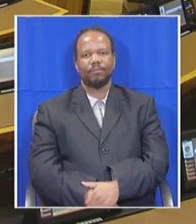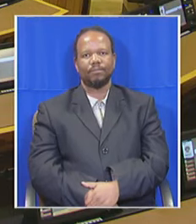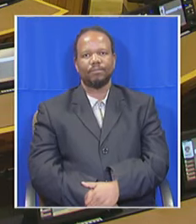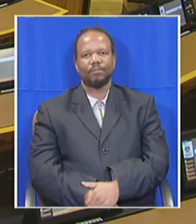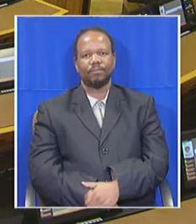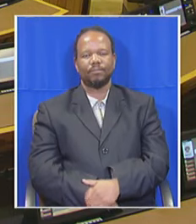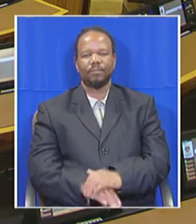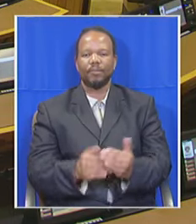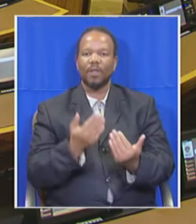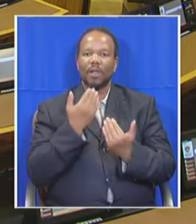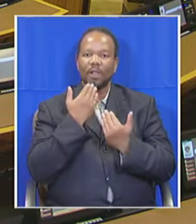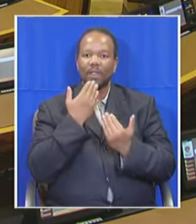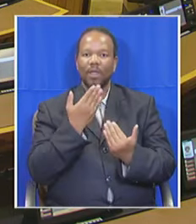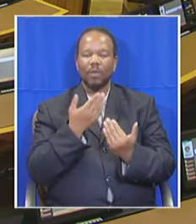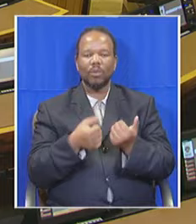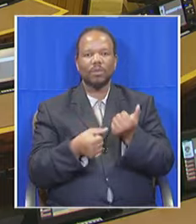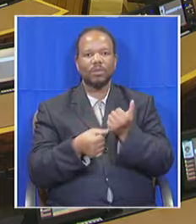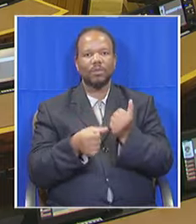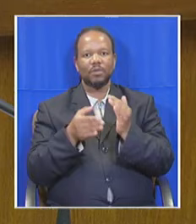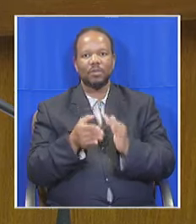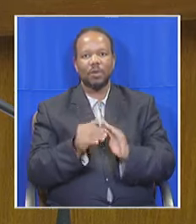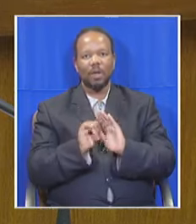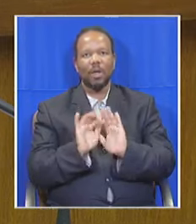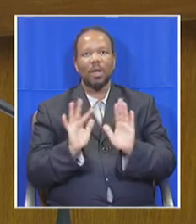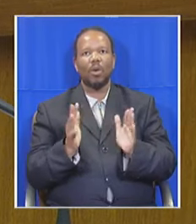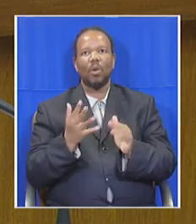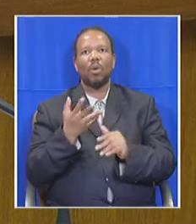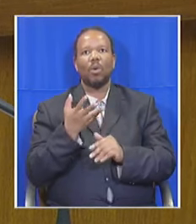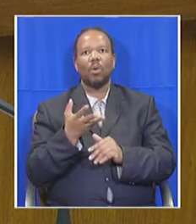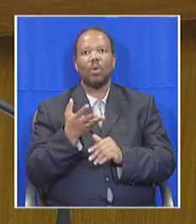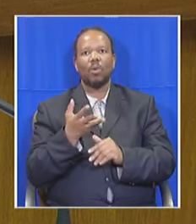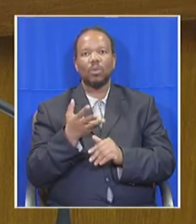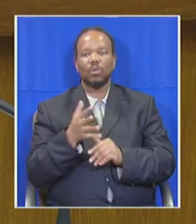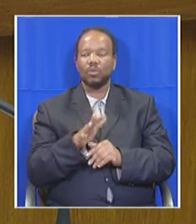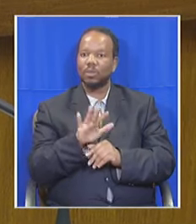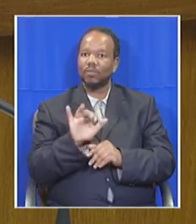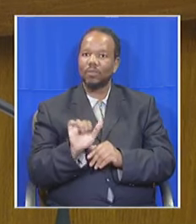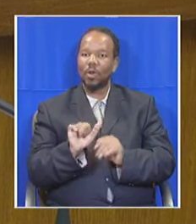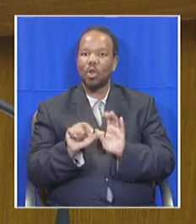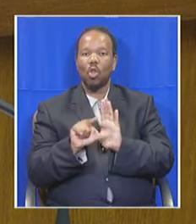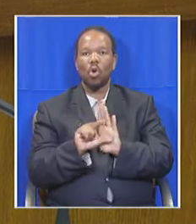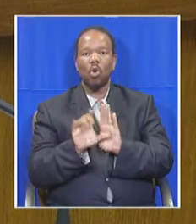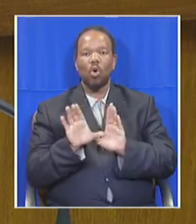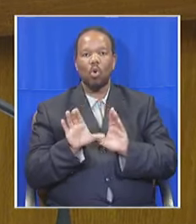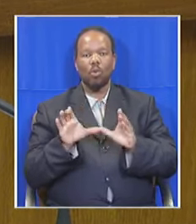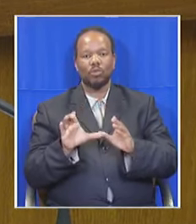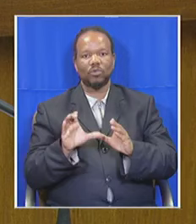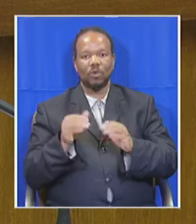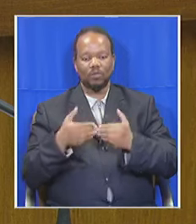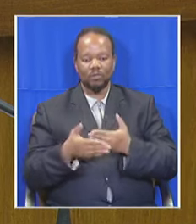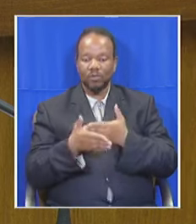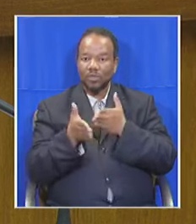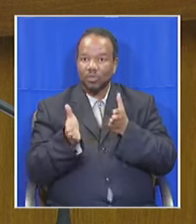Thank you, Deputy Speaker. This bill emanates from the South African Law Reform Commission's report on protected disclosures, and the